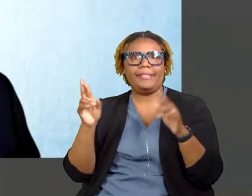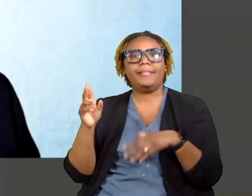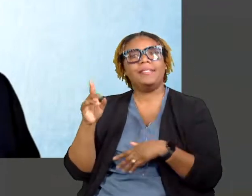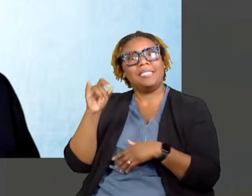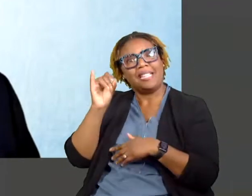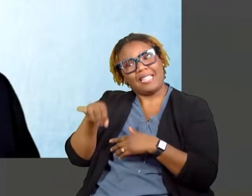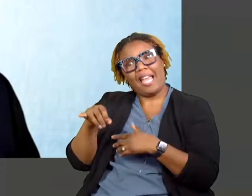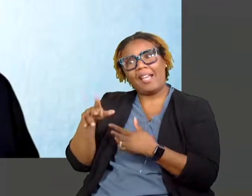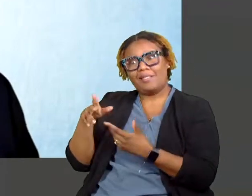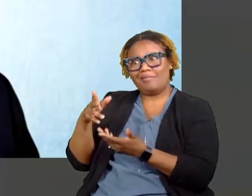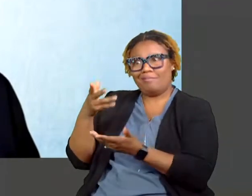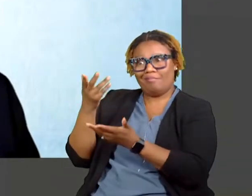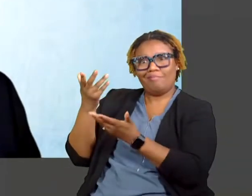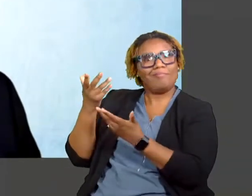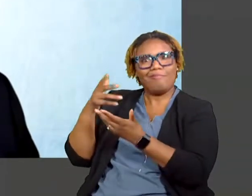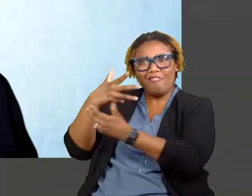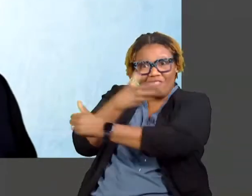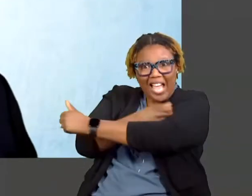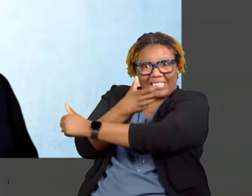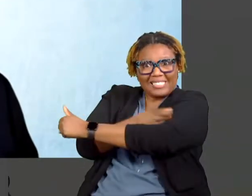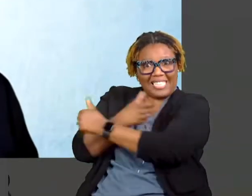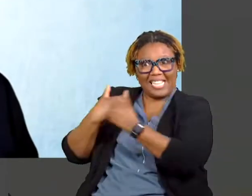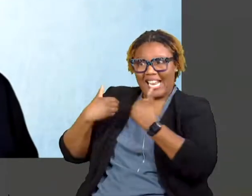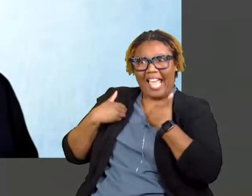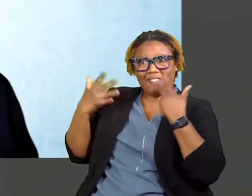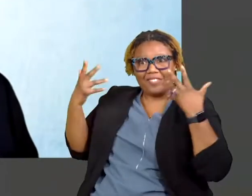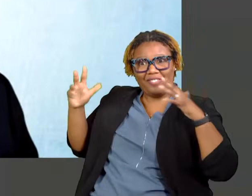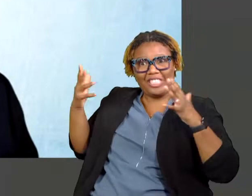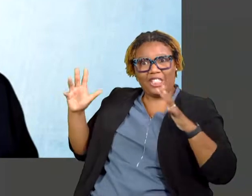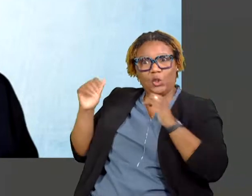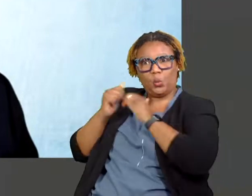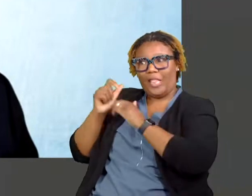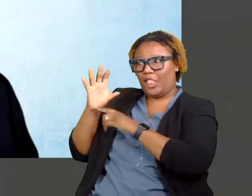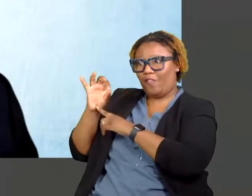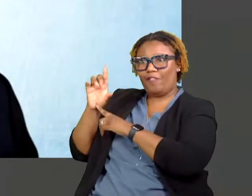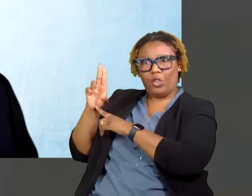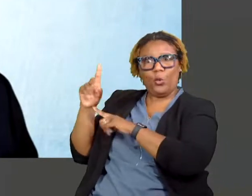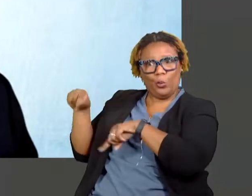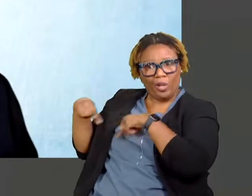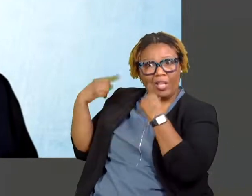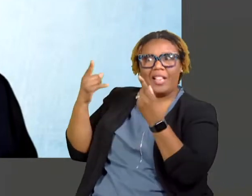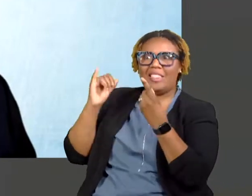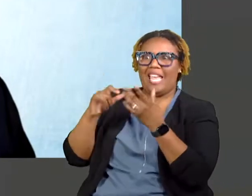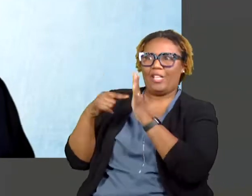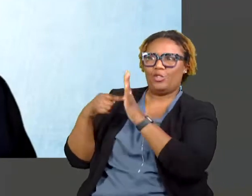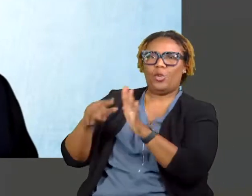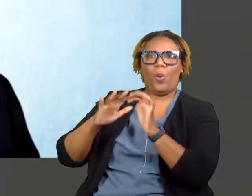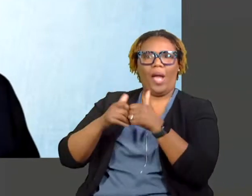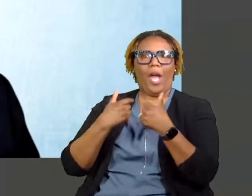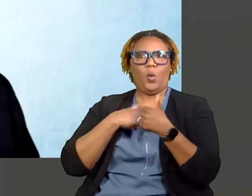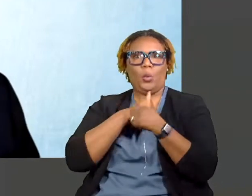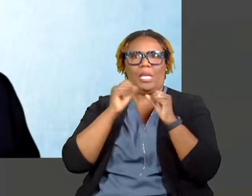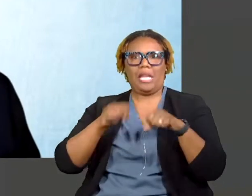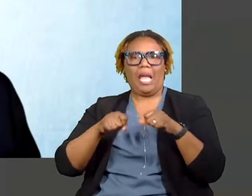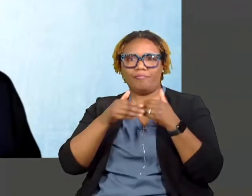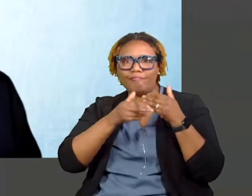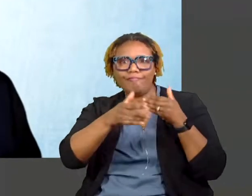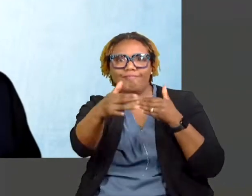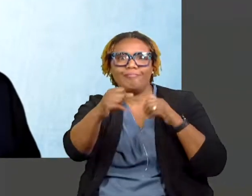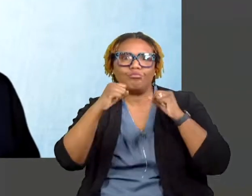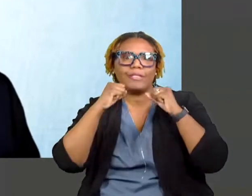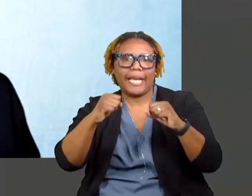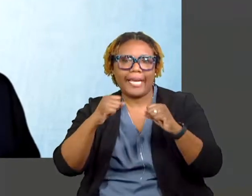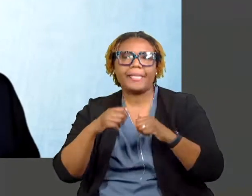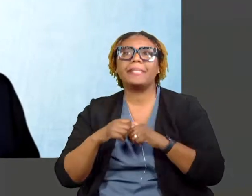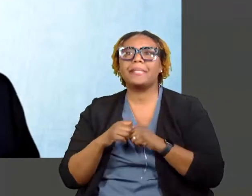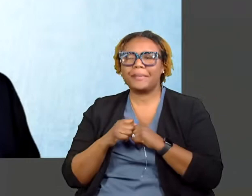that blueprint to attack this virus. Because of some of the preparedness work that ASPR's normal book of